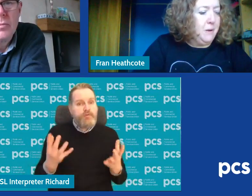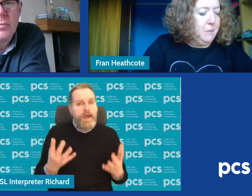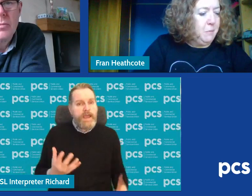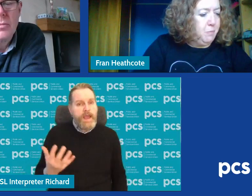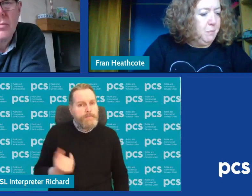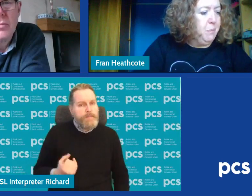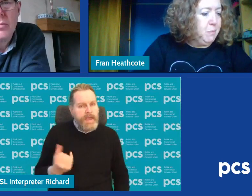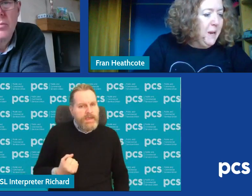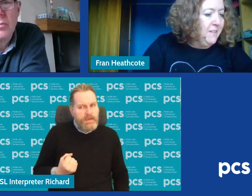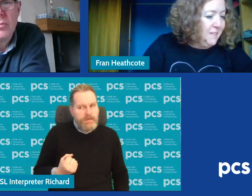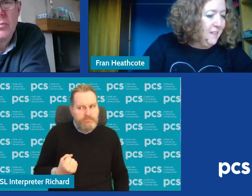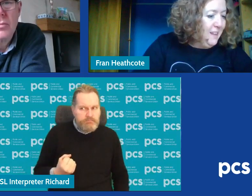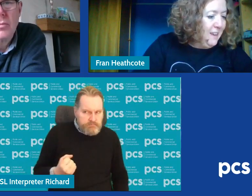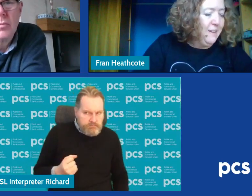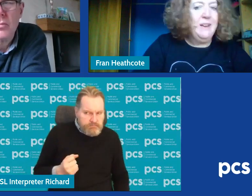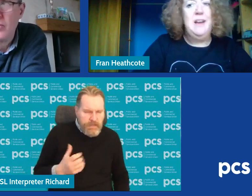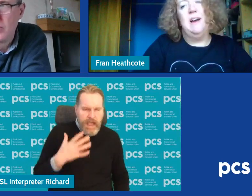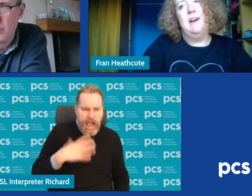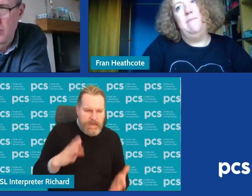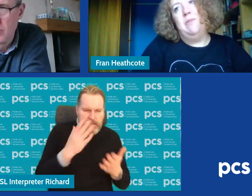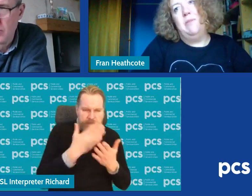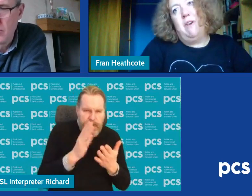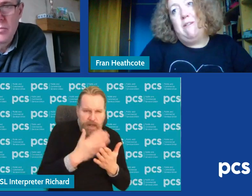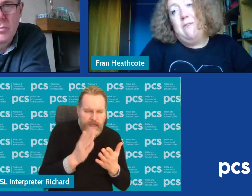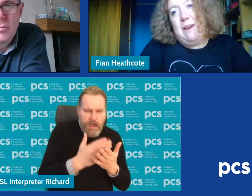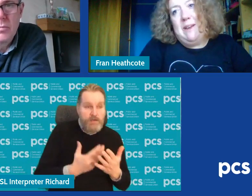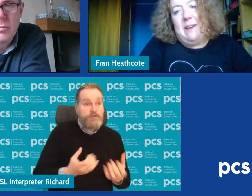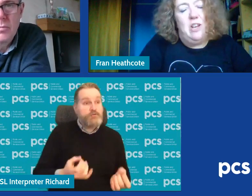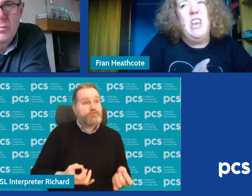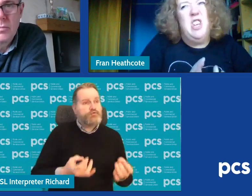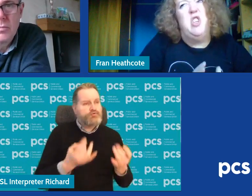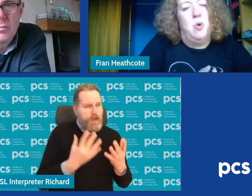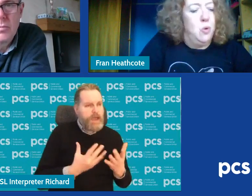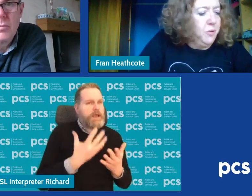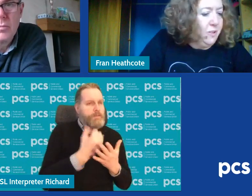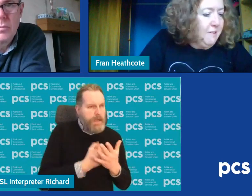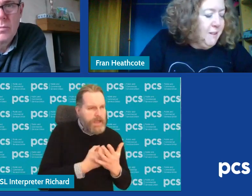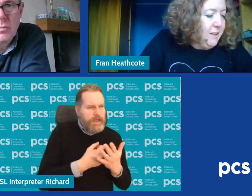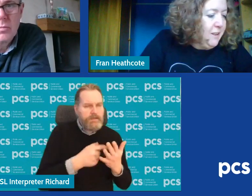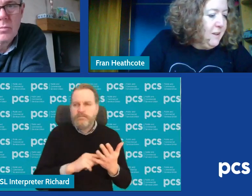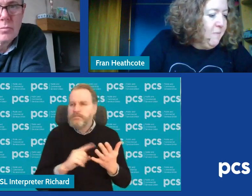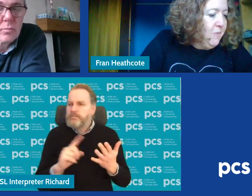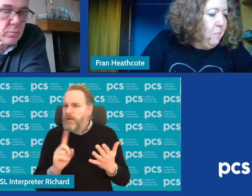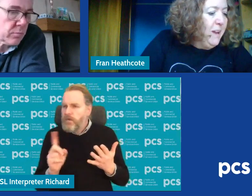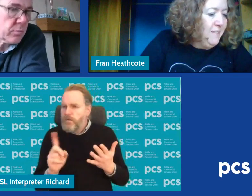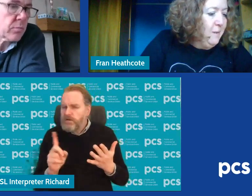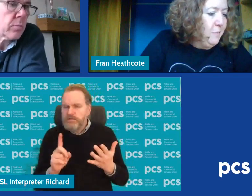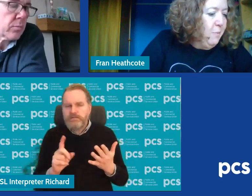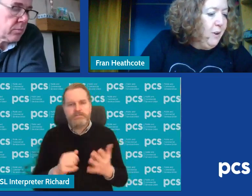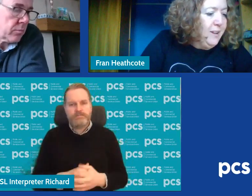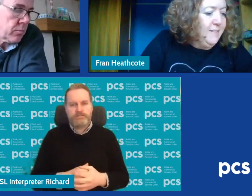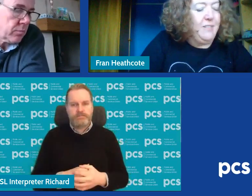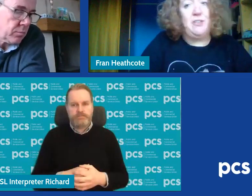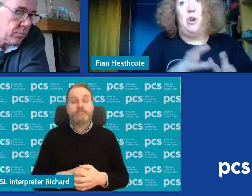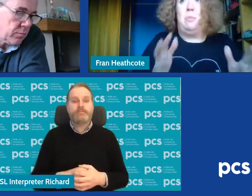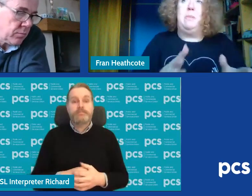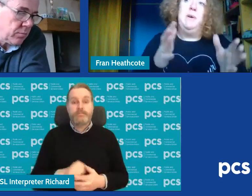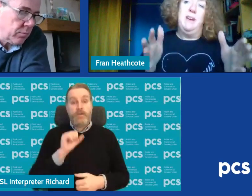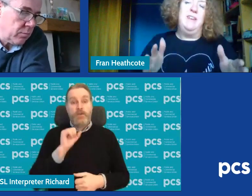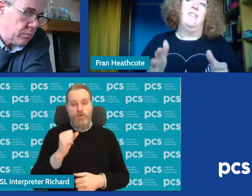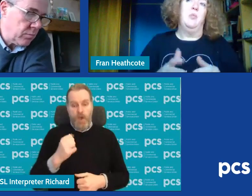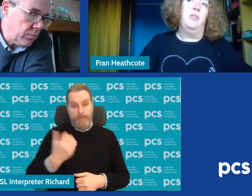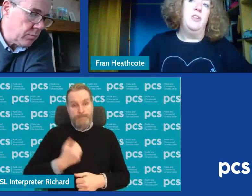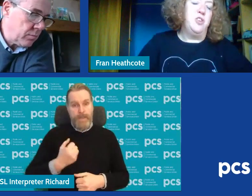up paid isn't clear. Very, very in short, Darren, the pay slip to provide to get the top